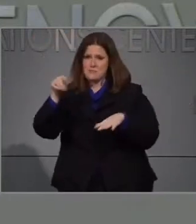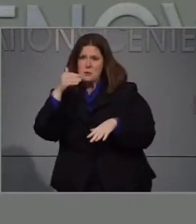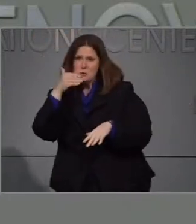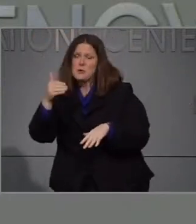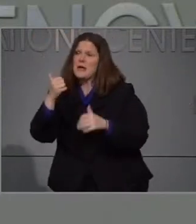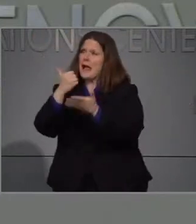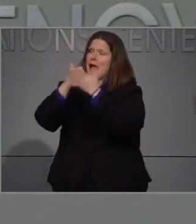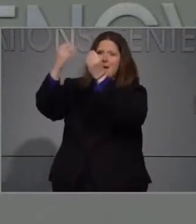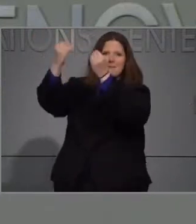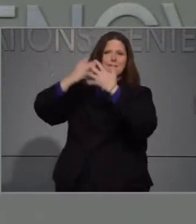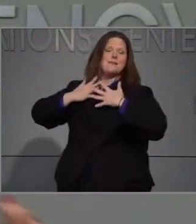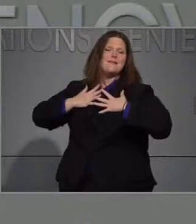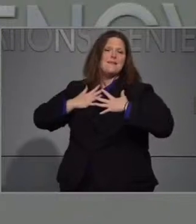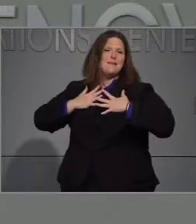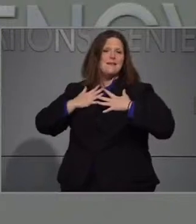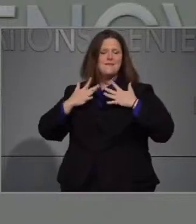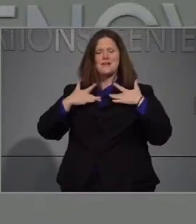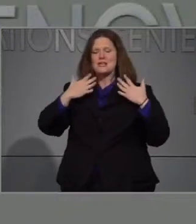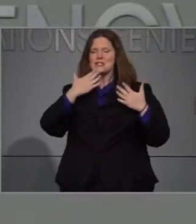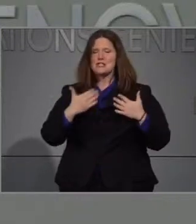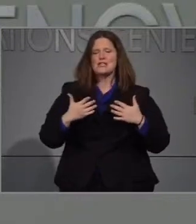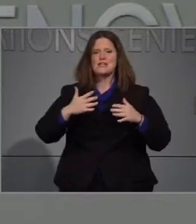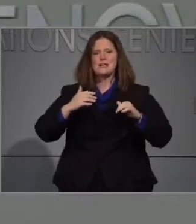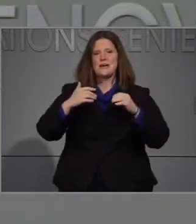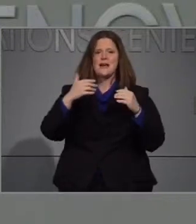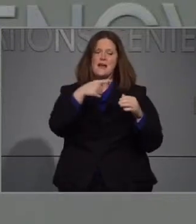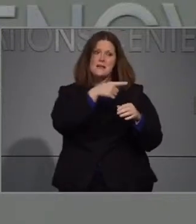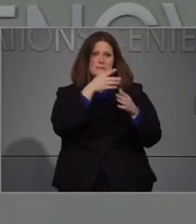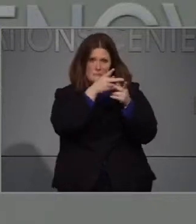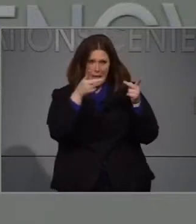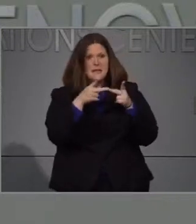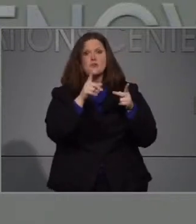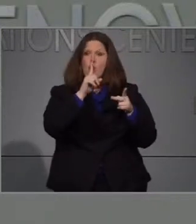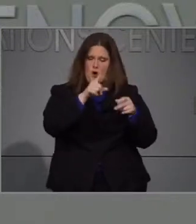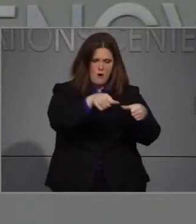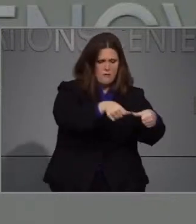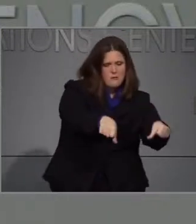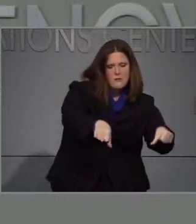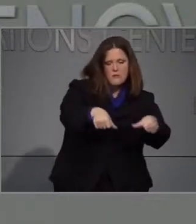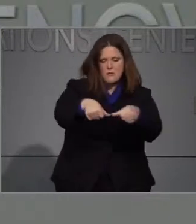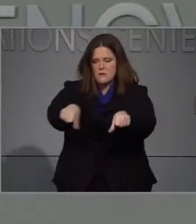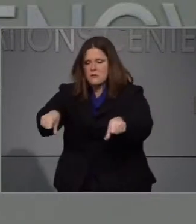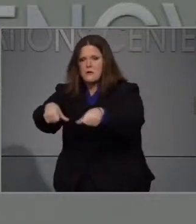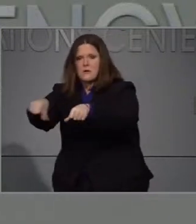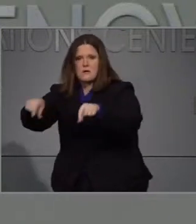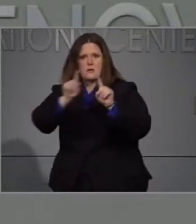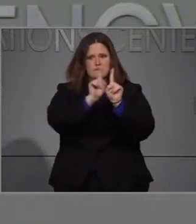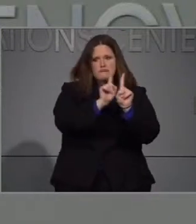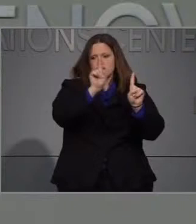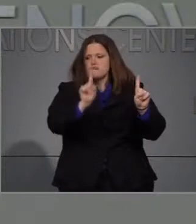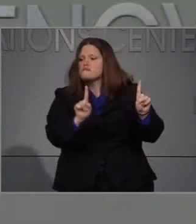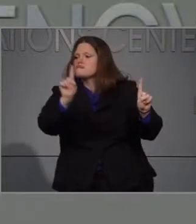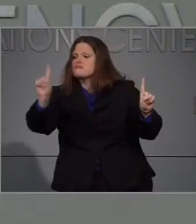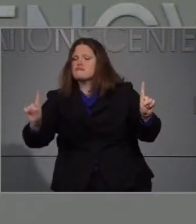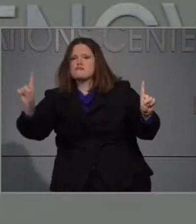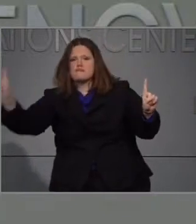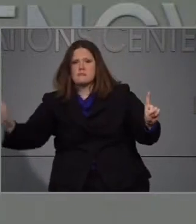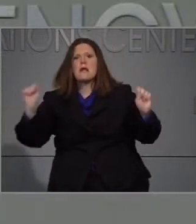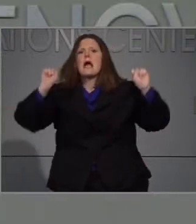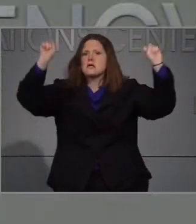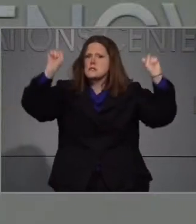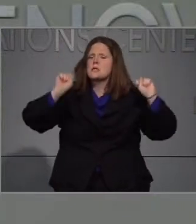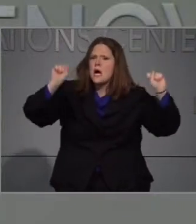maintain space. They're marking things on the floor. I think all of that is really positive, and I'm really appreciative for those that are